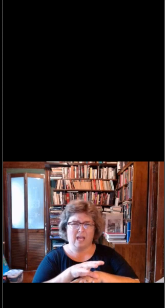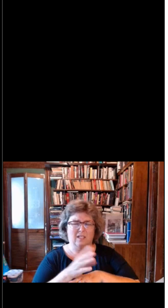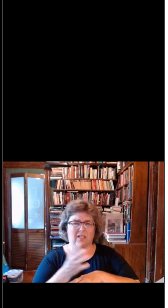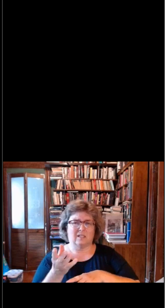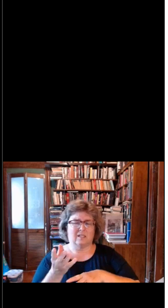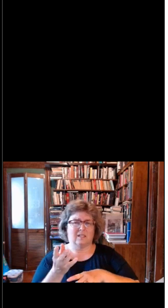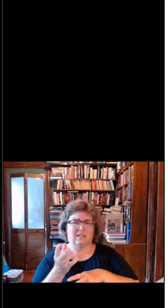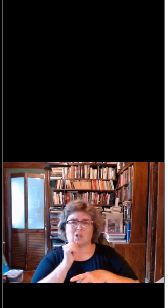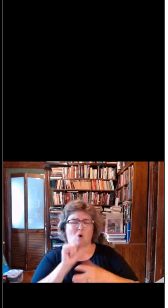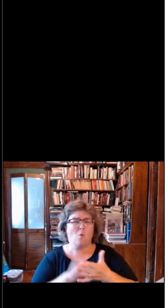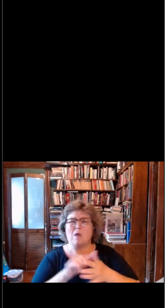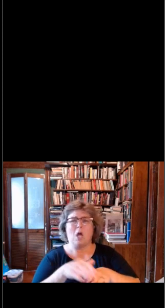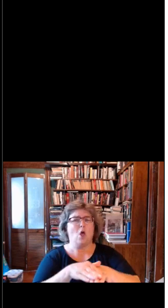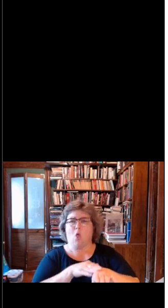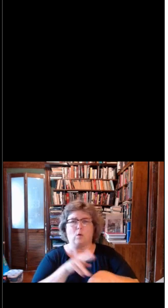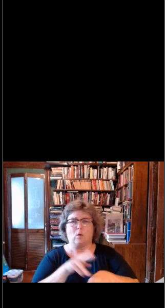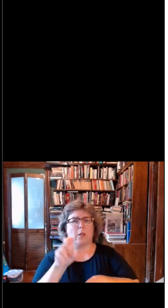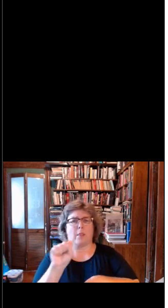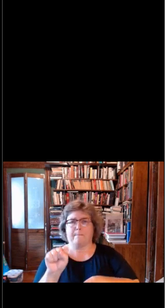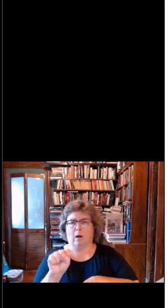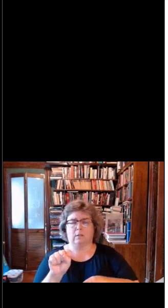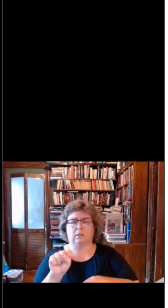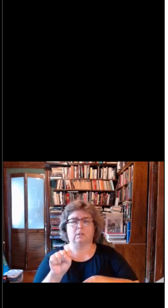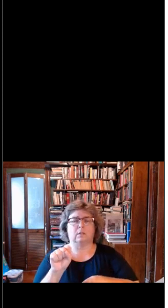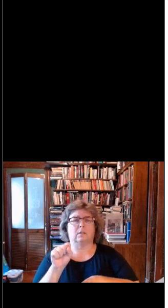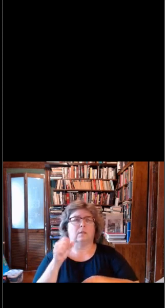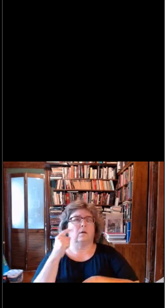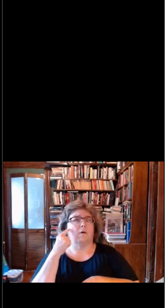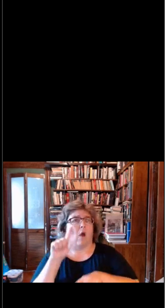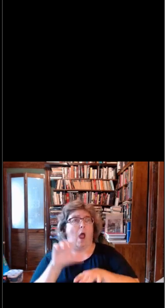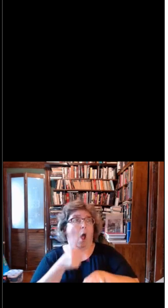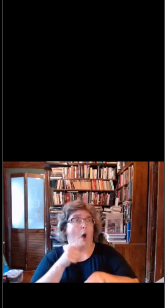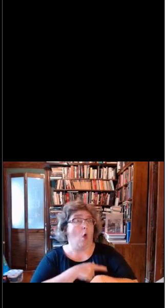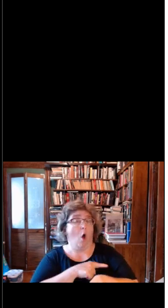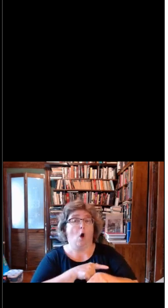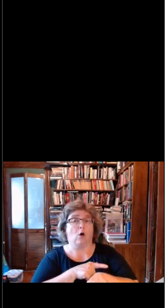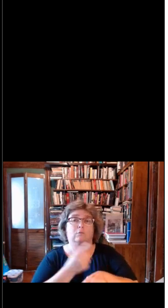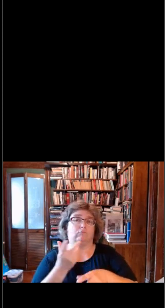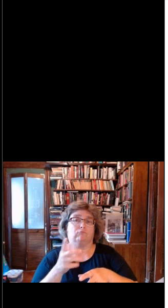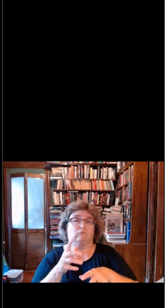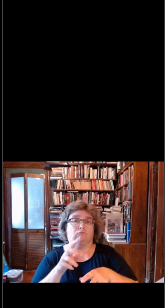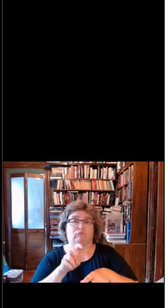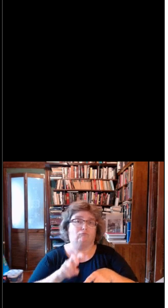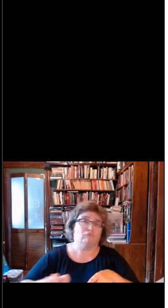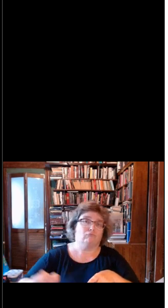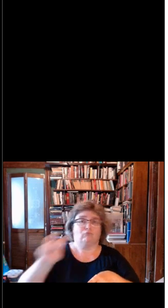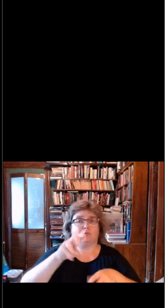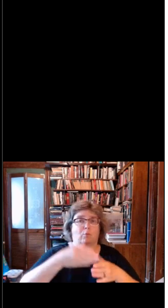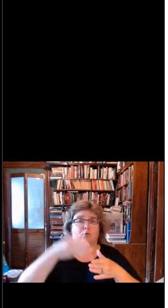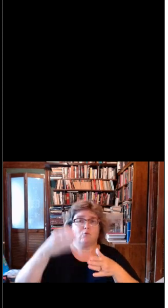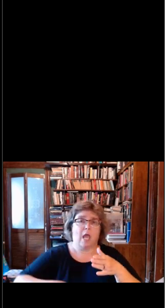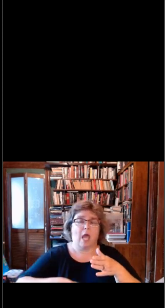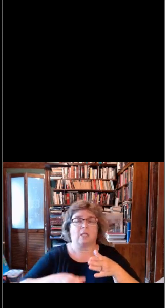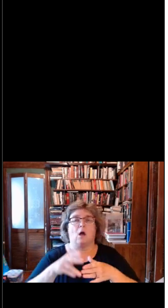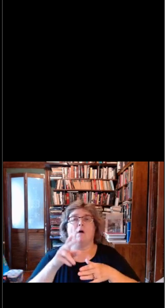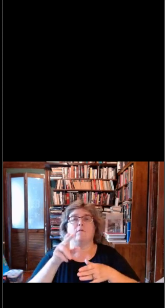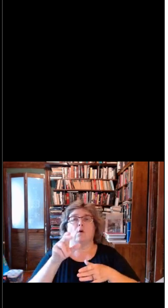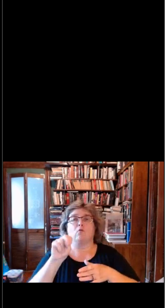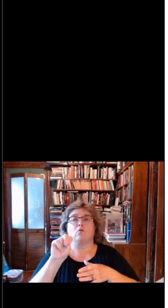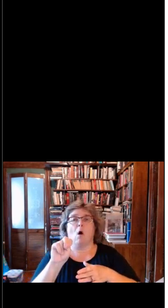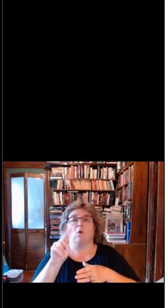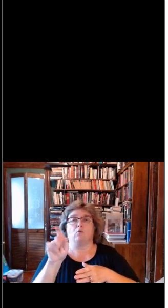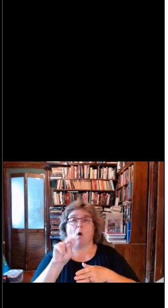bog down the bus in terms of how long it takes to get to the end of the run. So I guess I